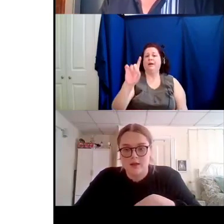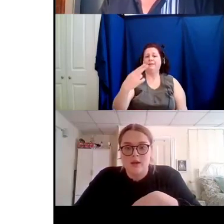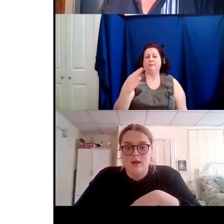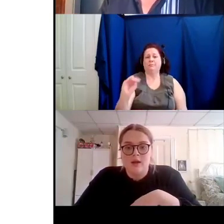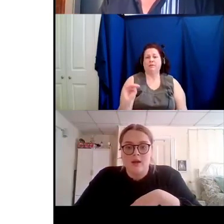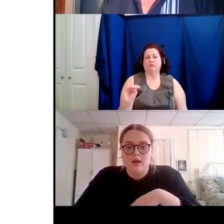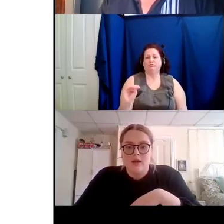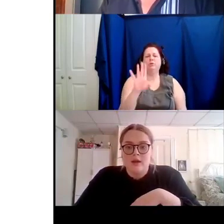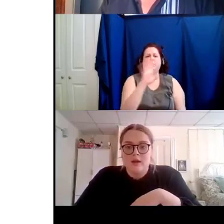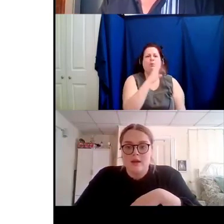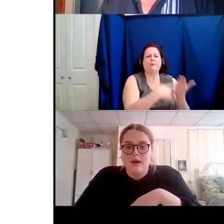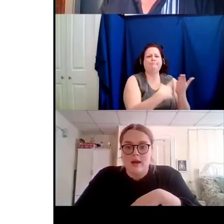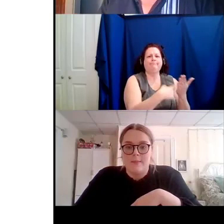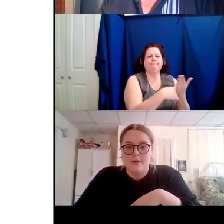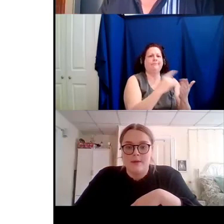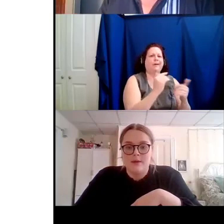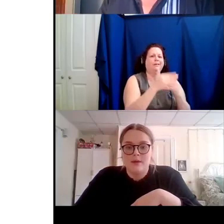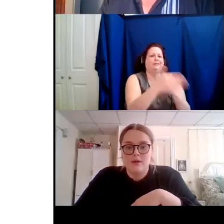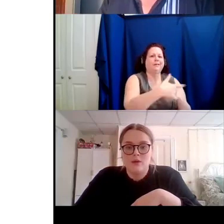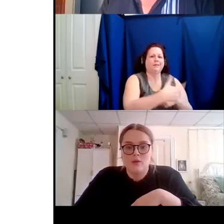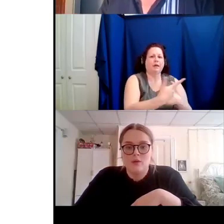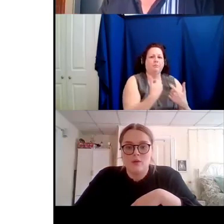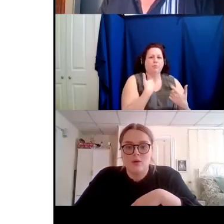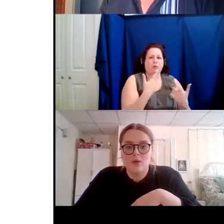training. Yep.